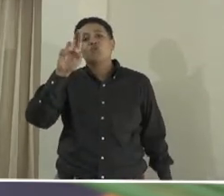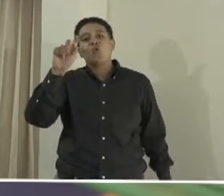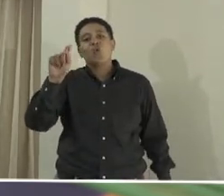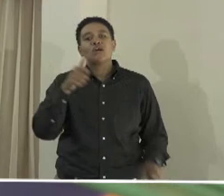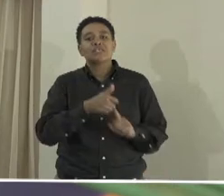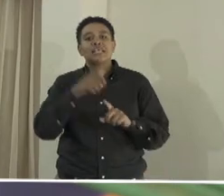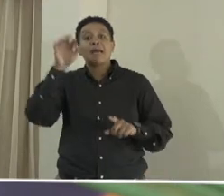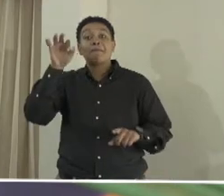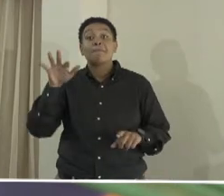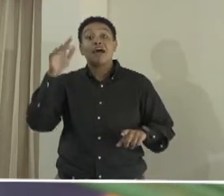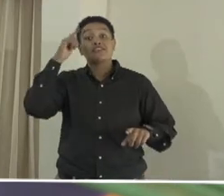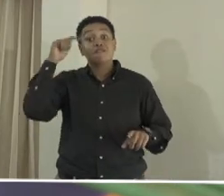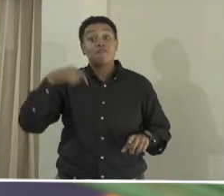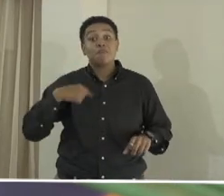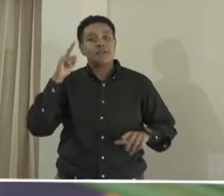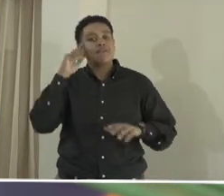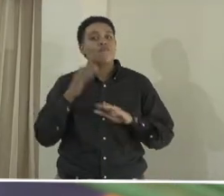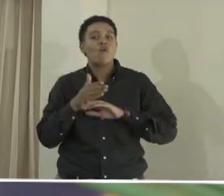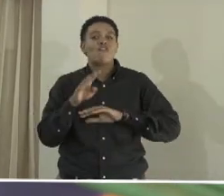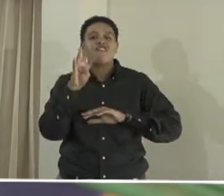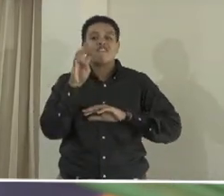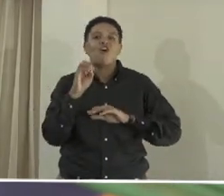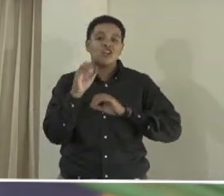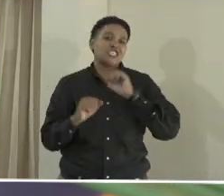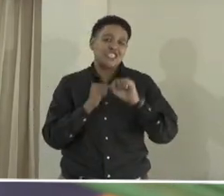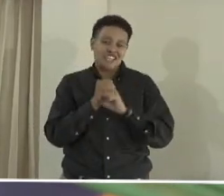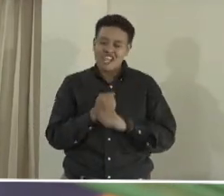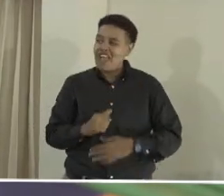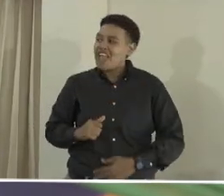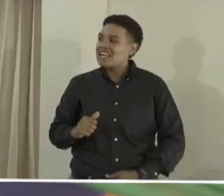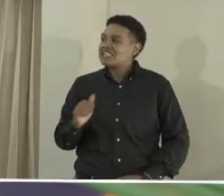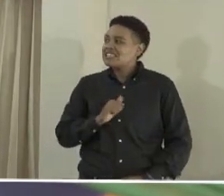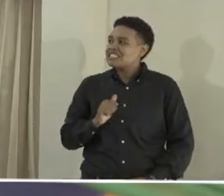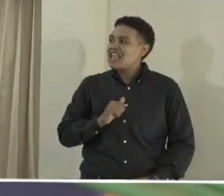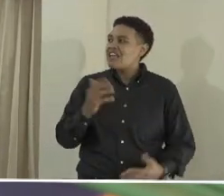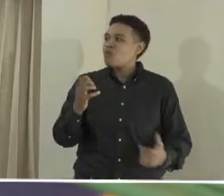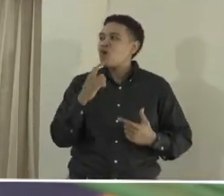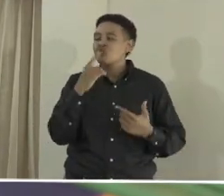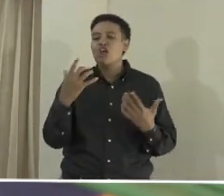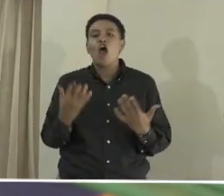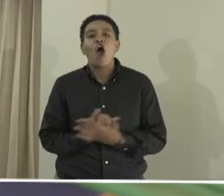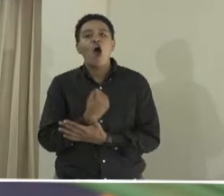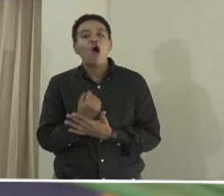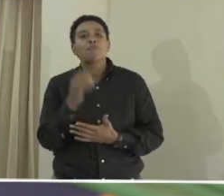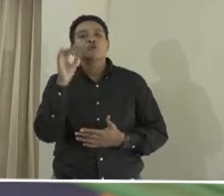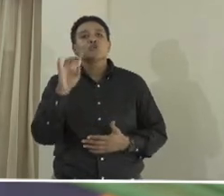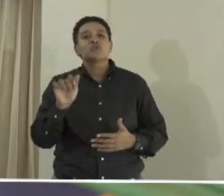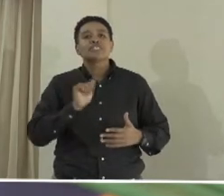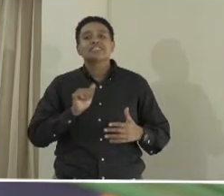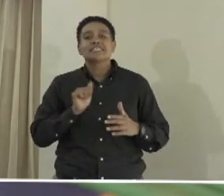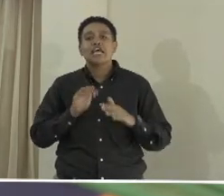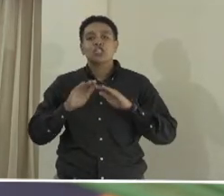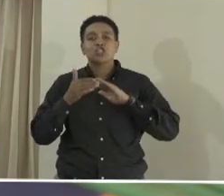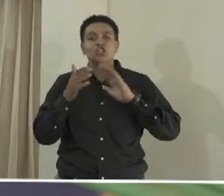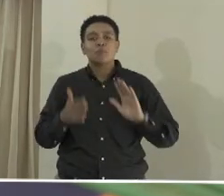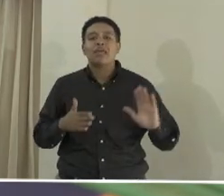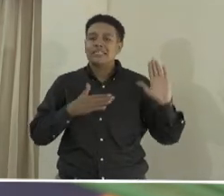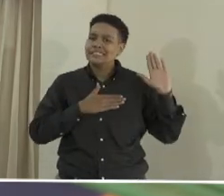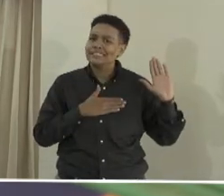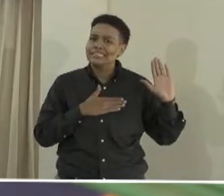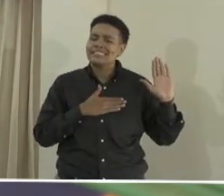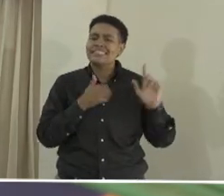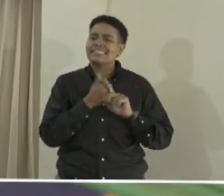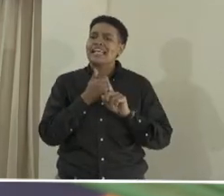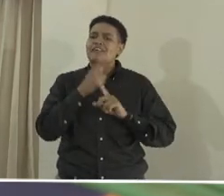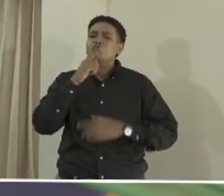me for over 40 years. I would also like to take this opportunity as a Jamaican citizen